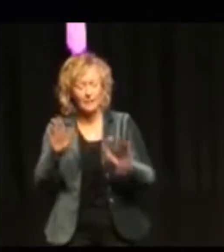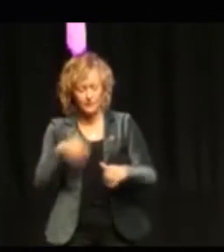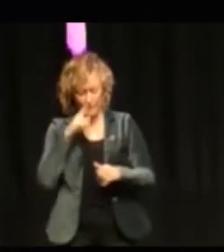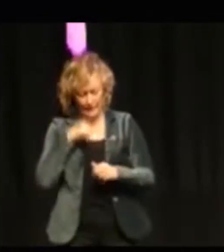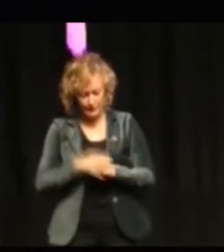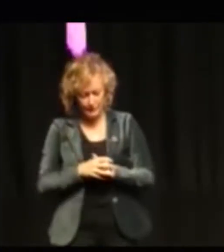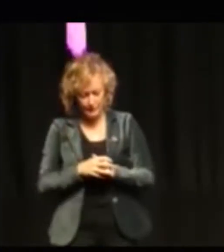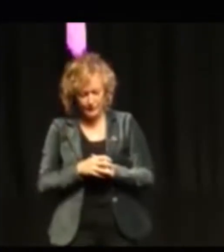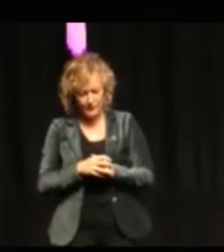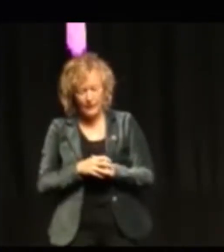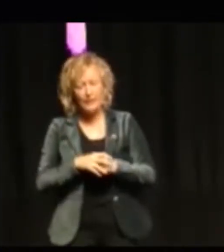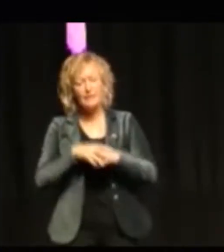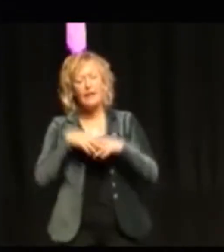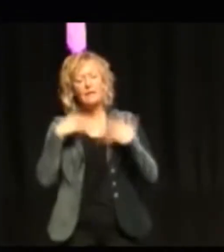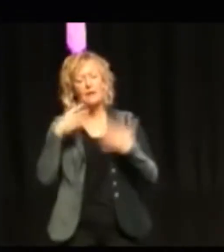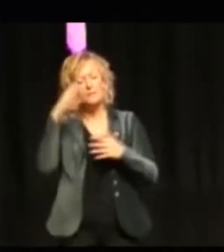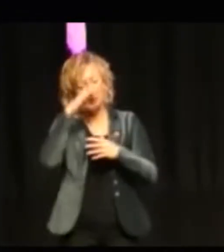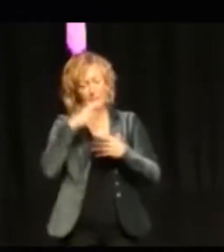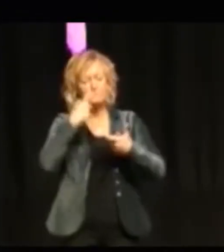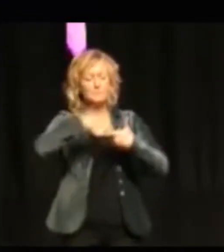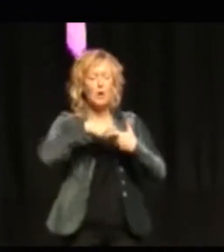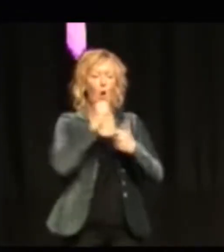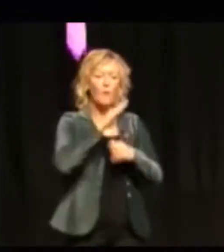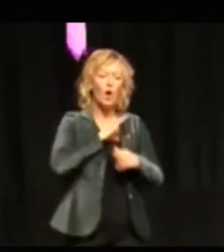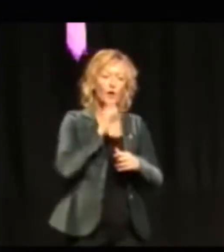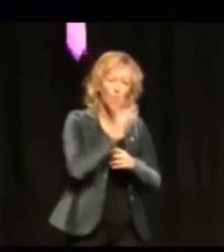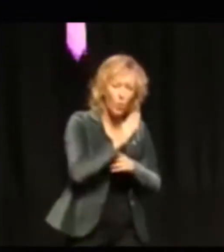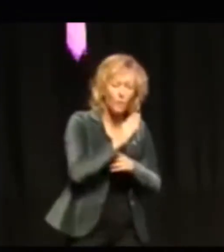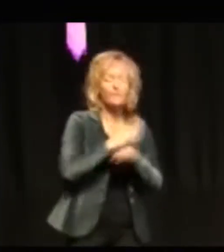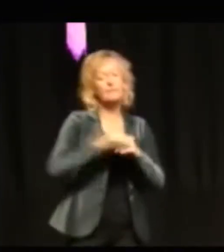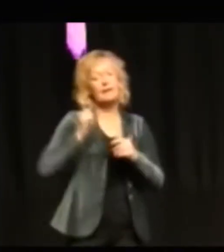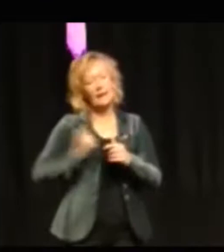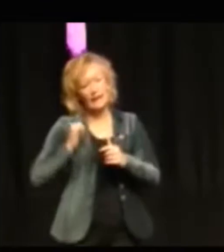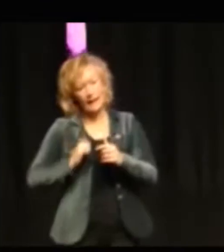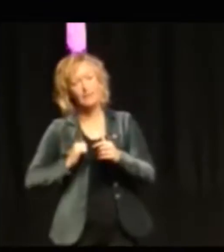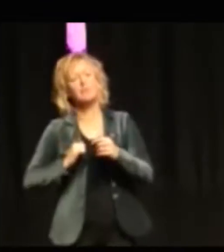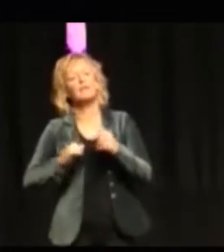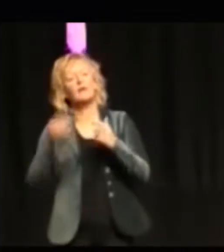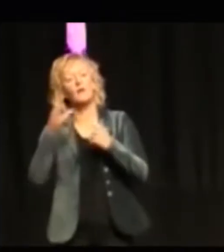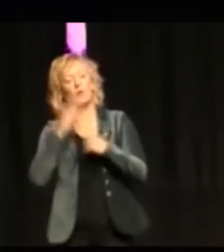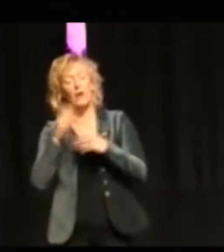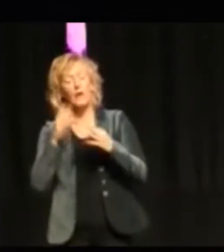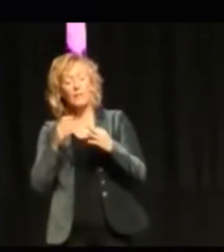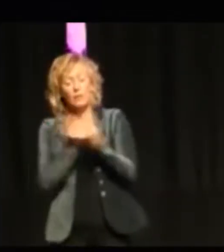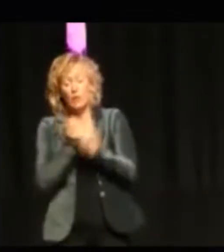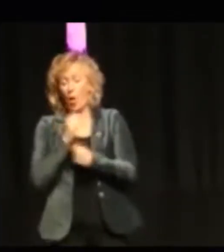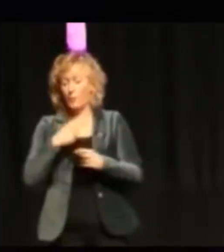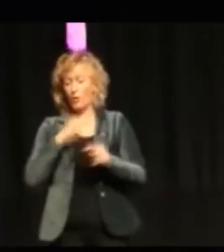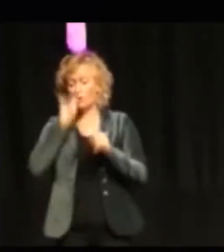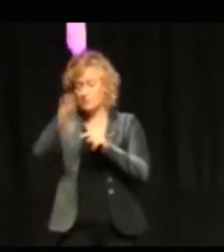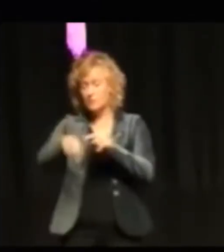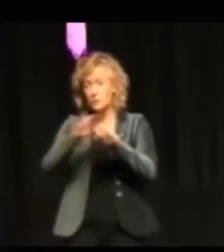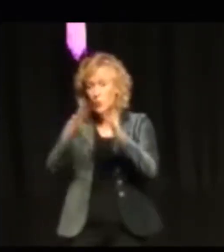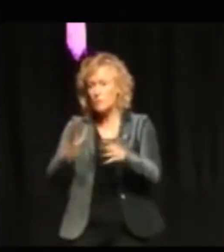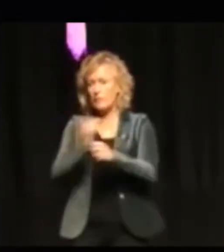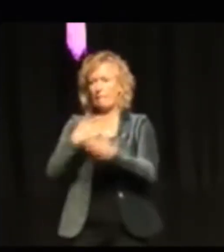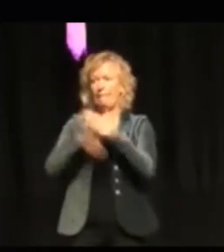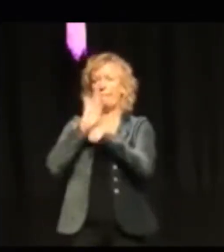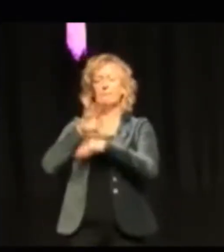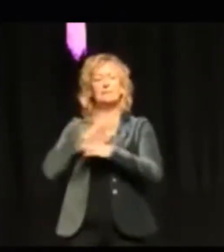is the problem availability, accessibility, or quality? I get to the hospital, but there's no medicine there, it doesn't do me any